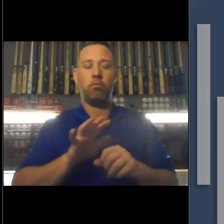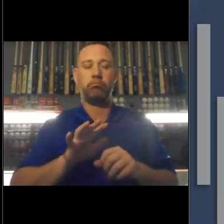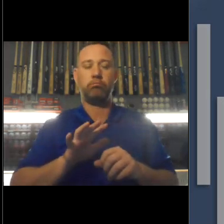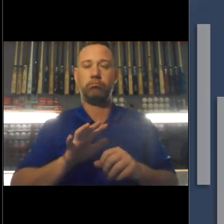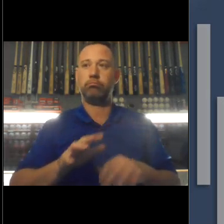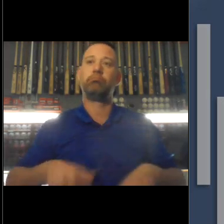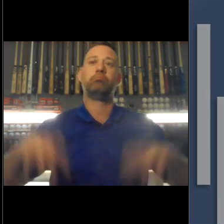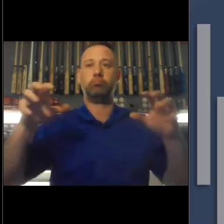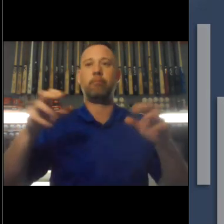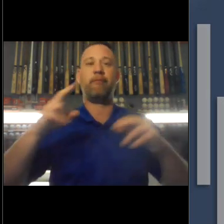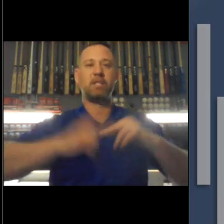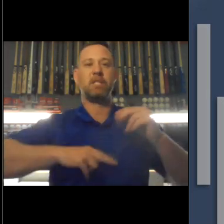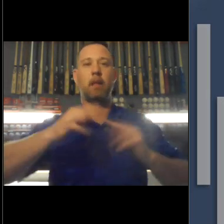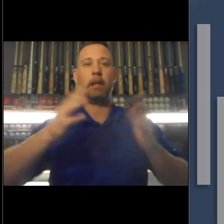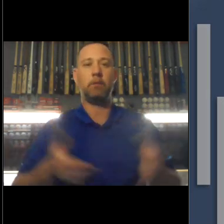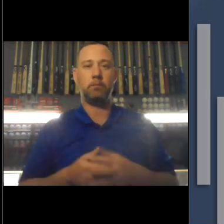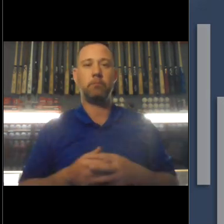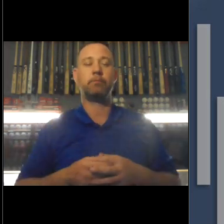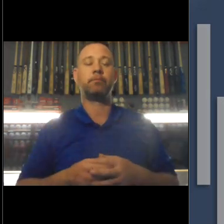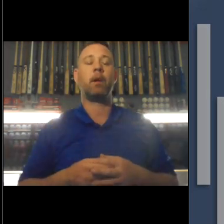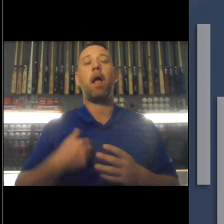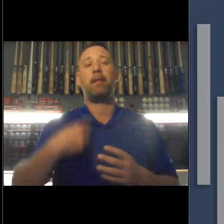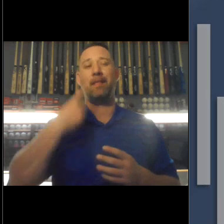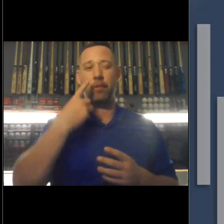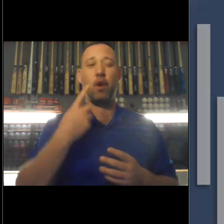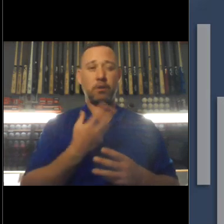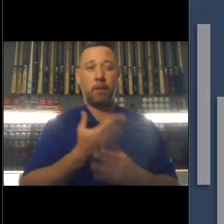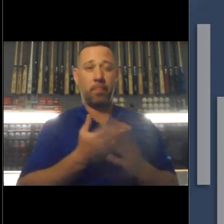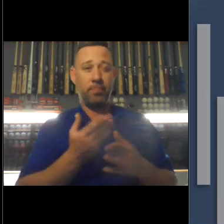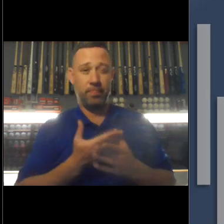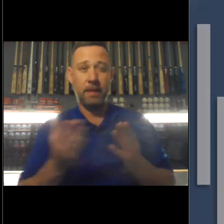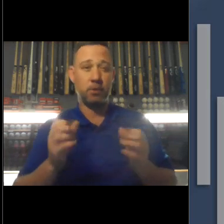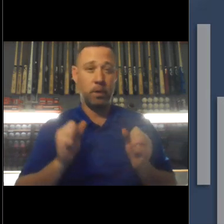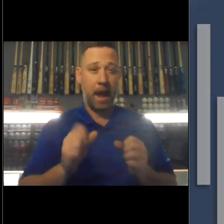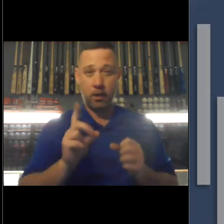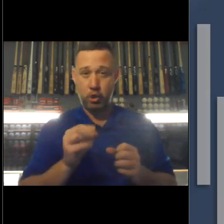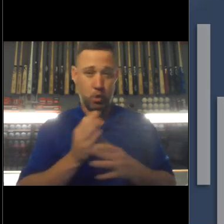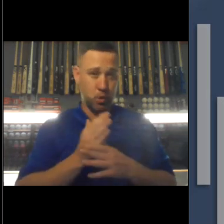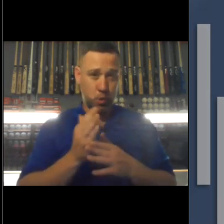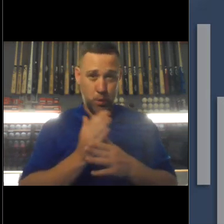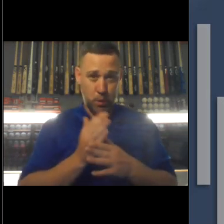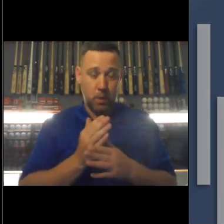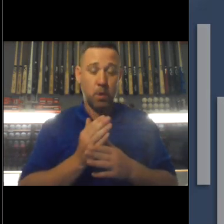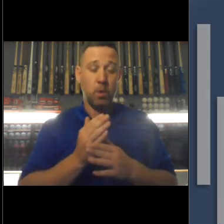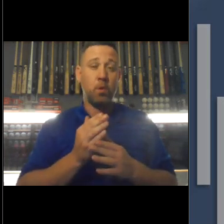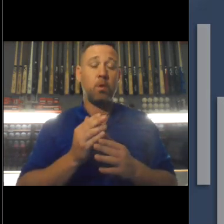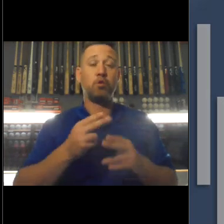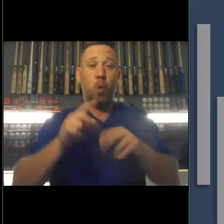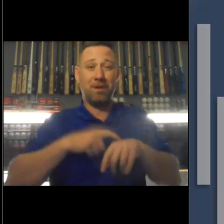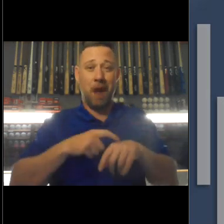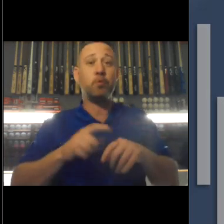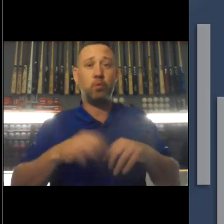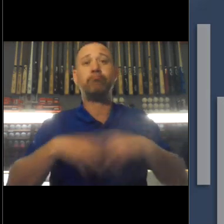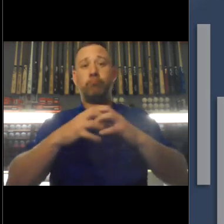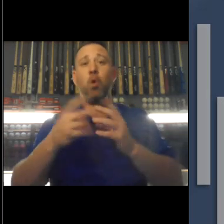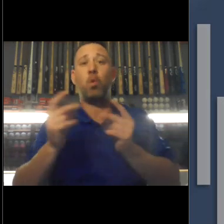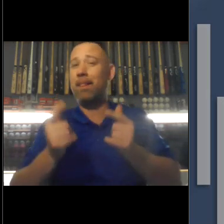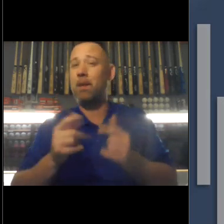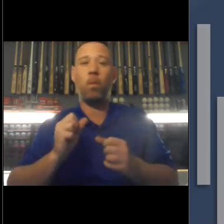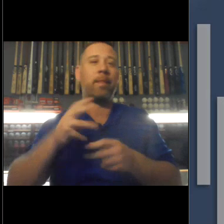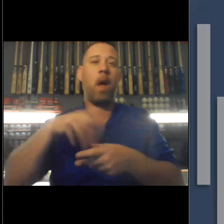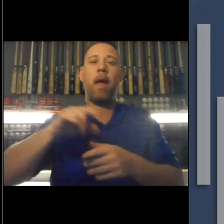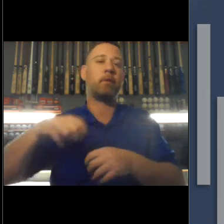So there are things I think you can do on an interim basis to get it up and running quickly without having to put in the